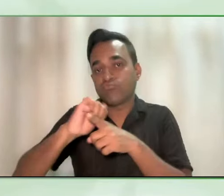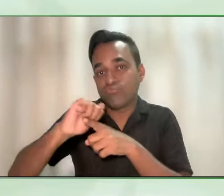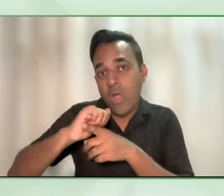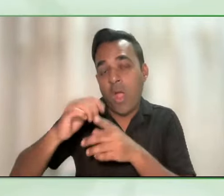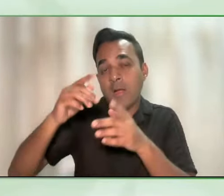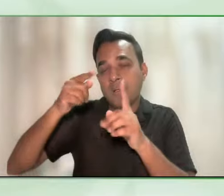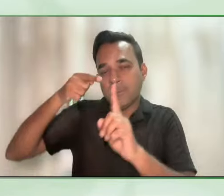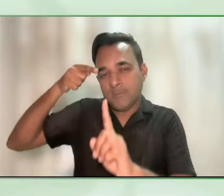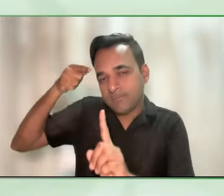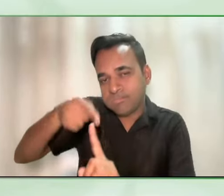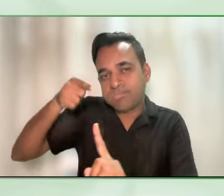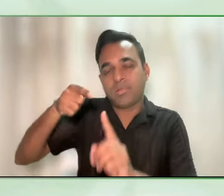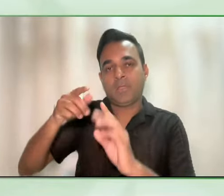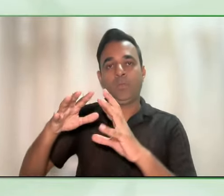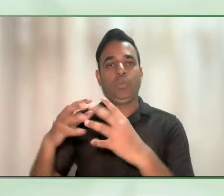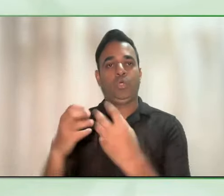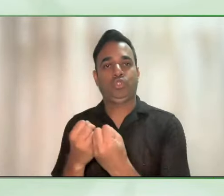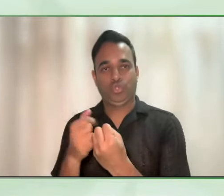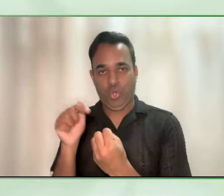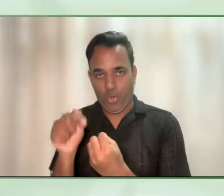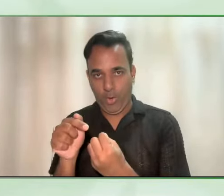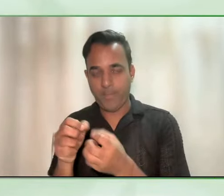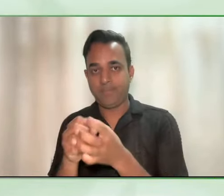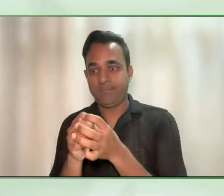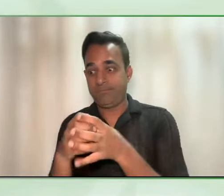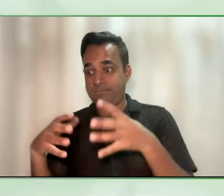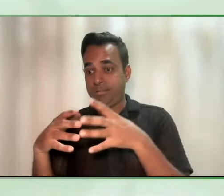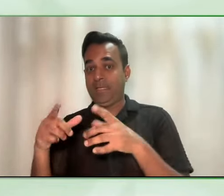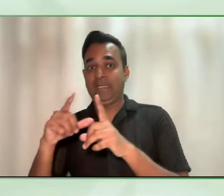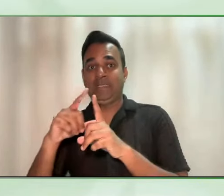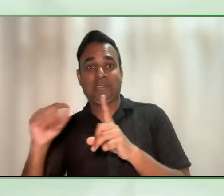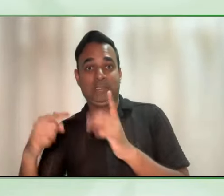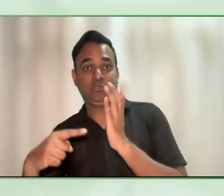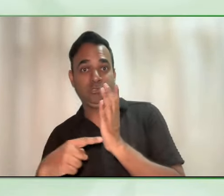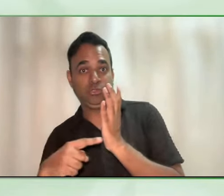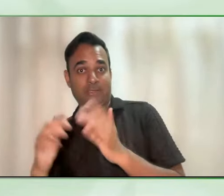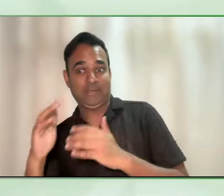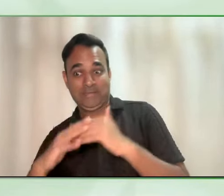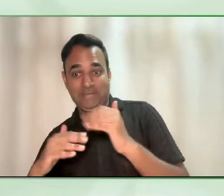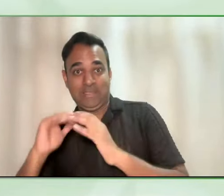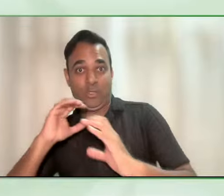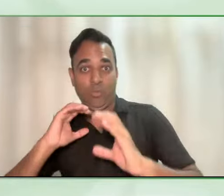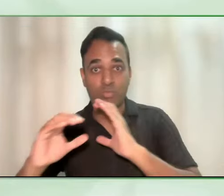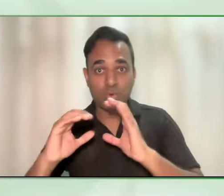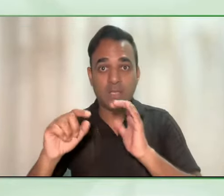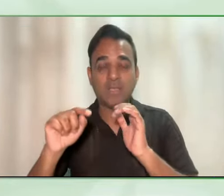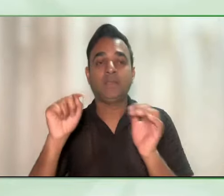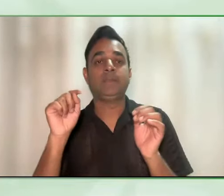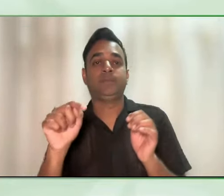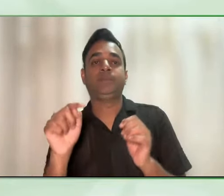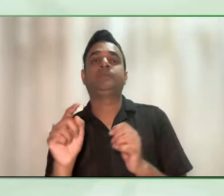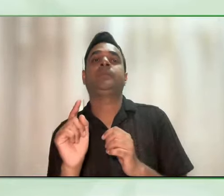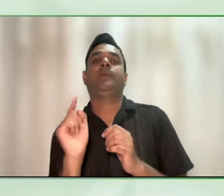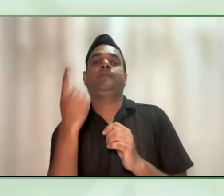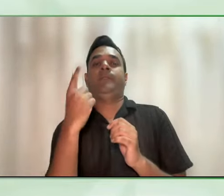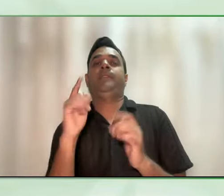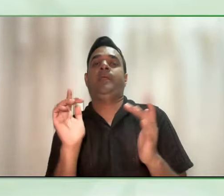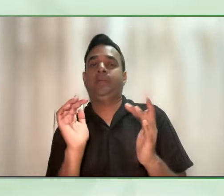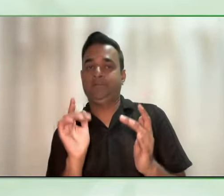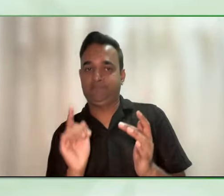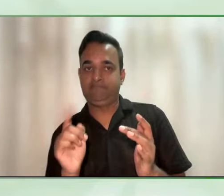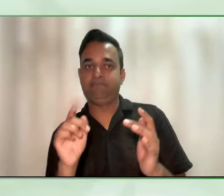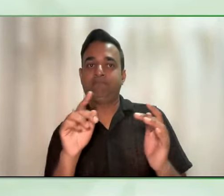operate in our supported employment department. We have a course dedicated to the development of digital